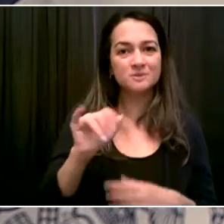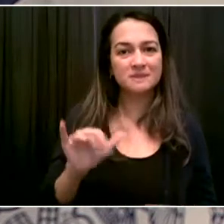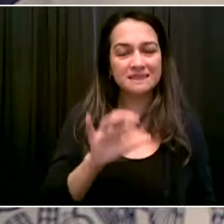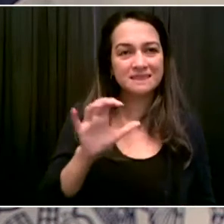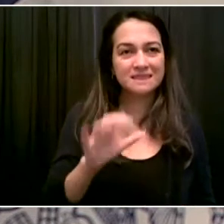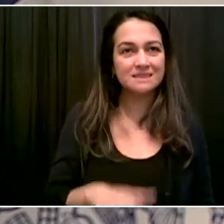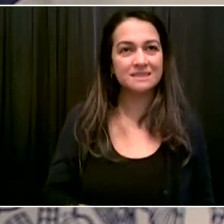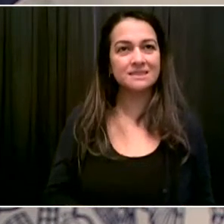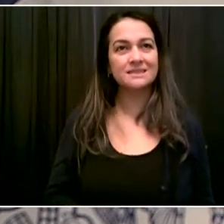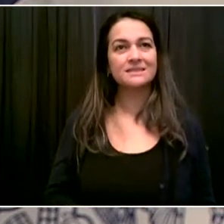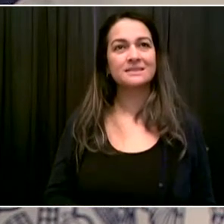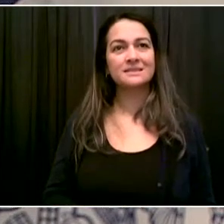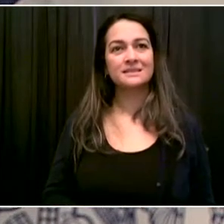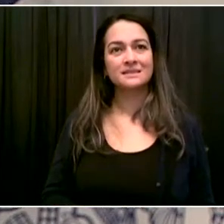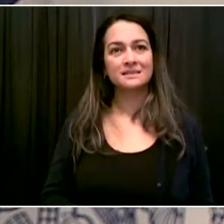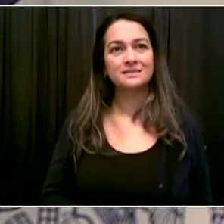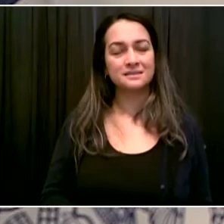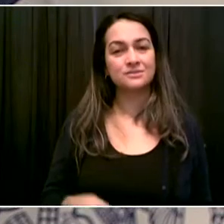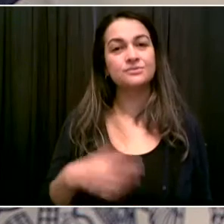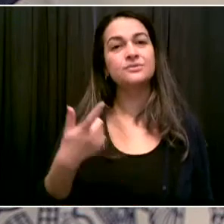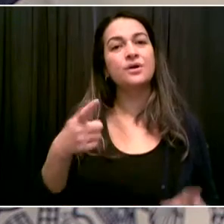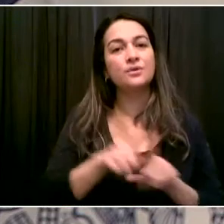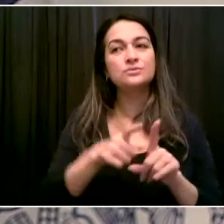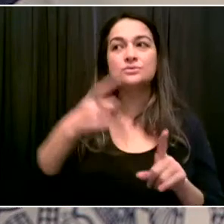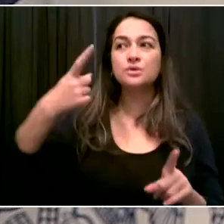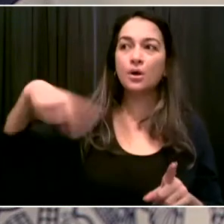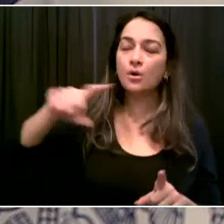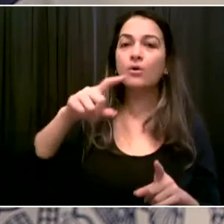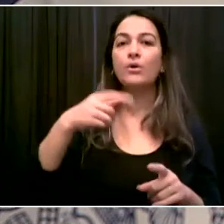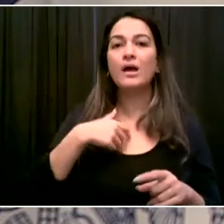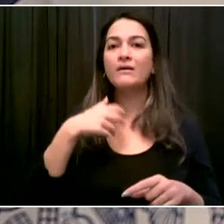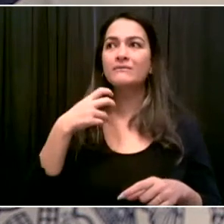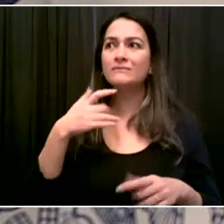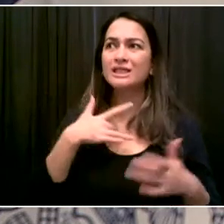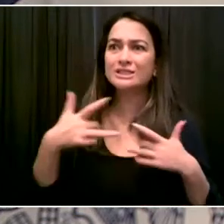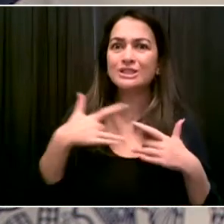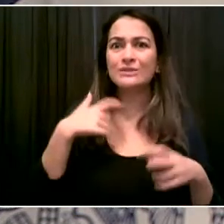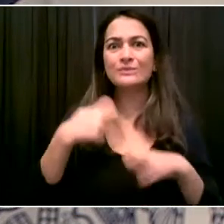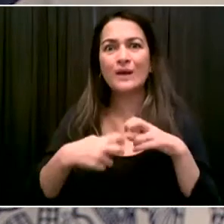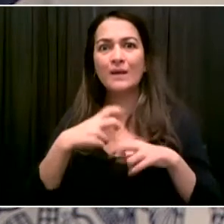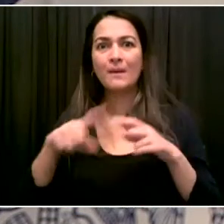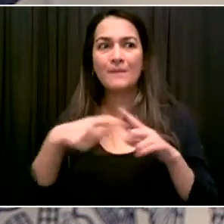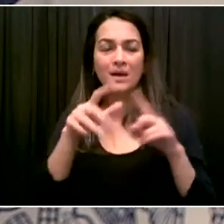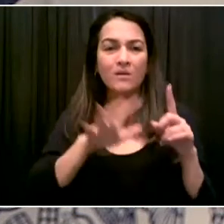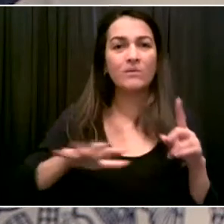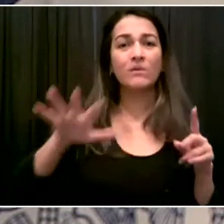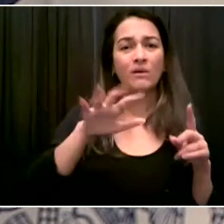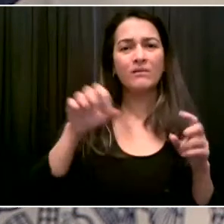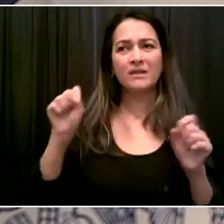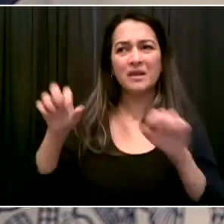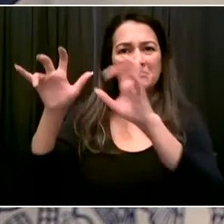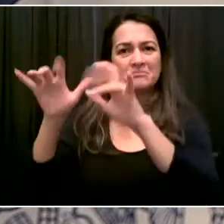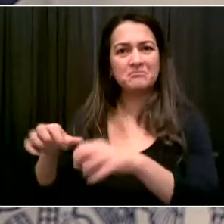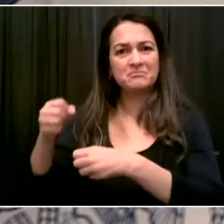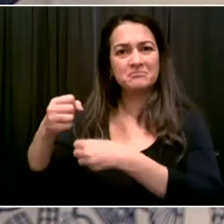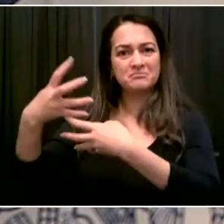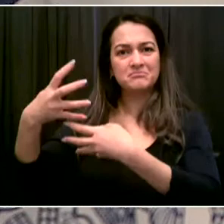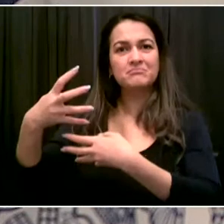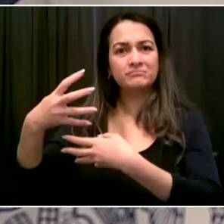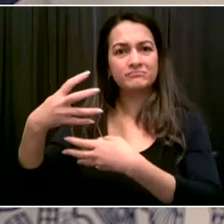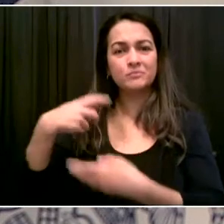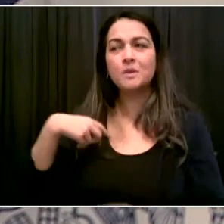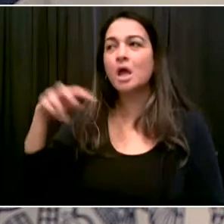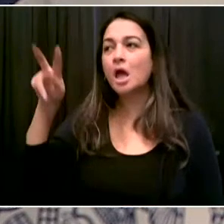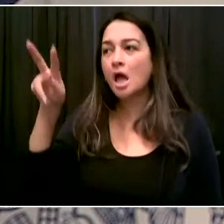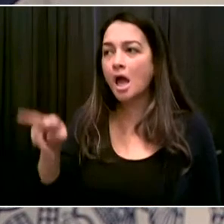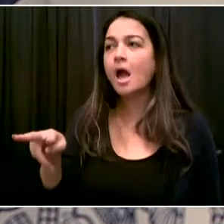very healthy thing to do. That led to recognition that maybe we could approach the core immediate problem very differently and buy a lot more